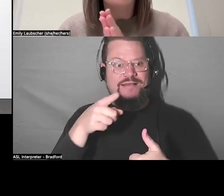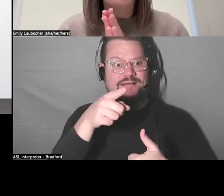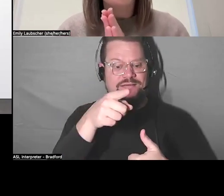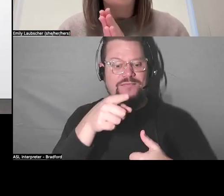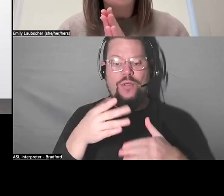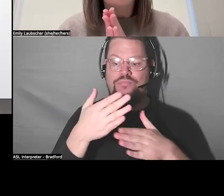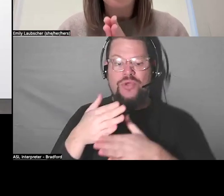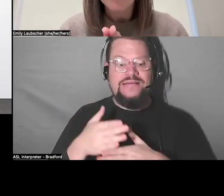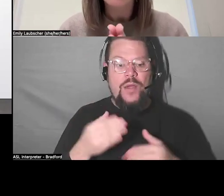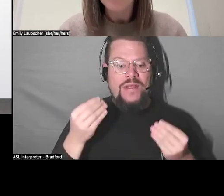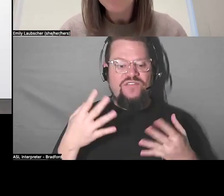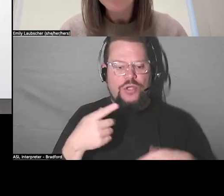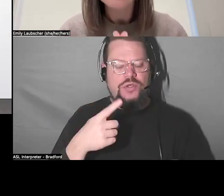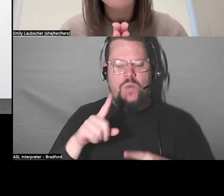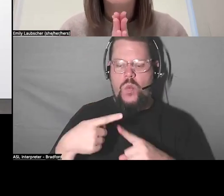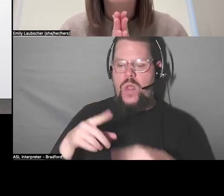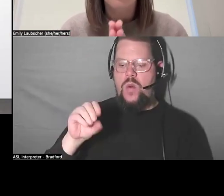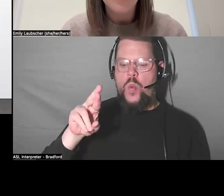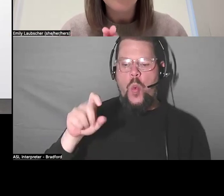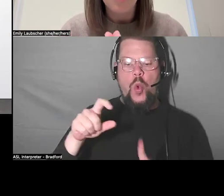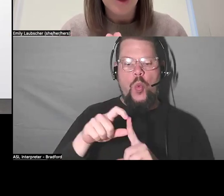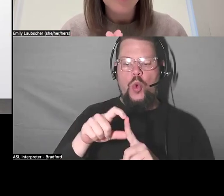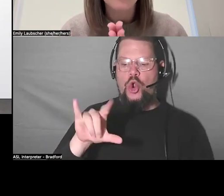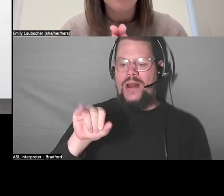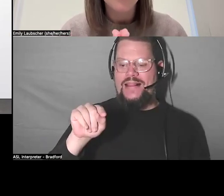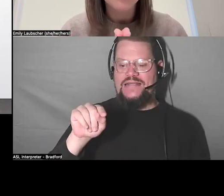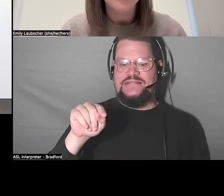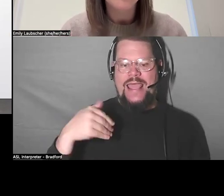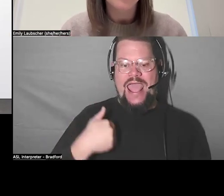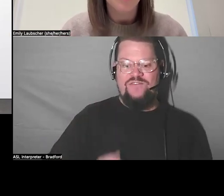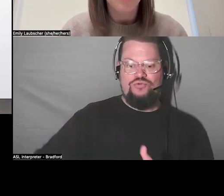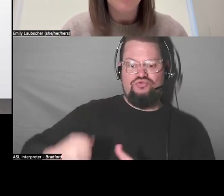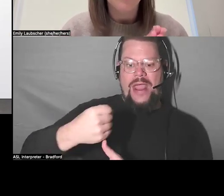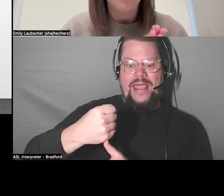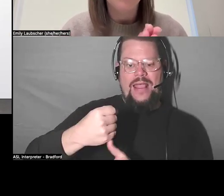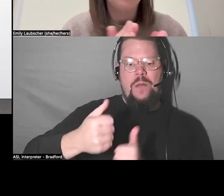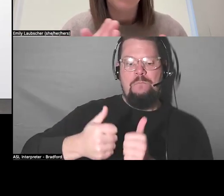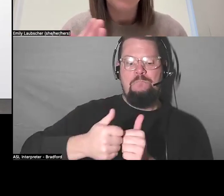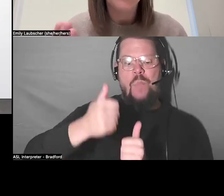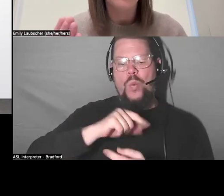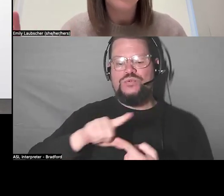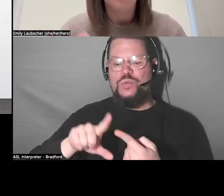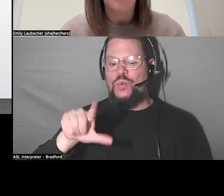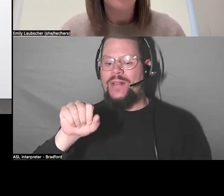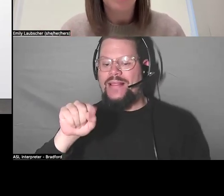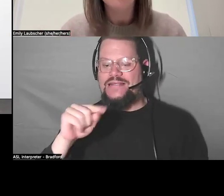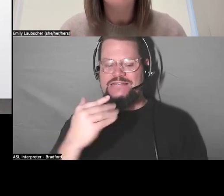that when core word lists rank the words from most to least core, or most to least frequent or common,